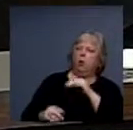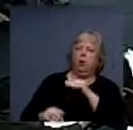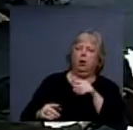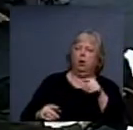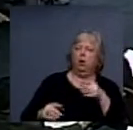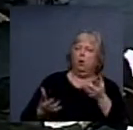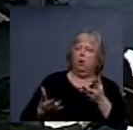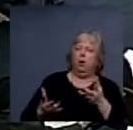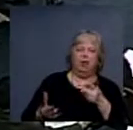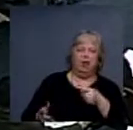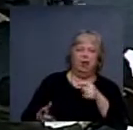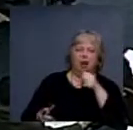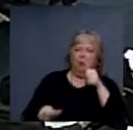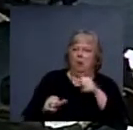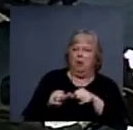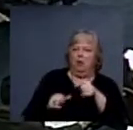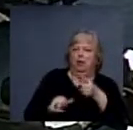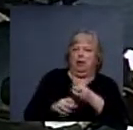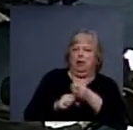I don't recall getting it in my packet.